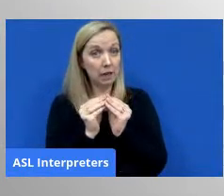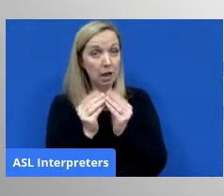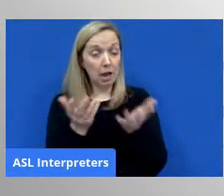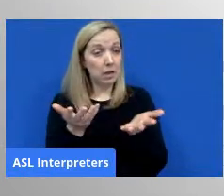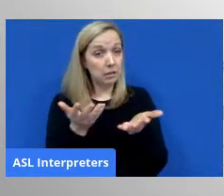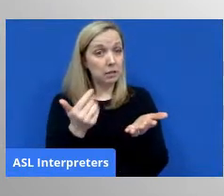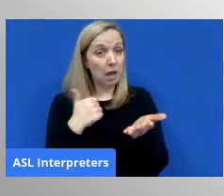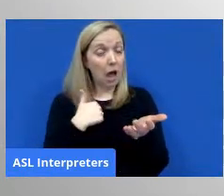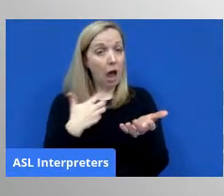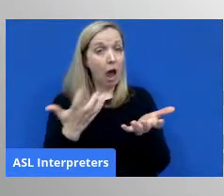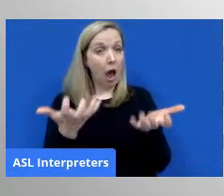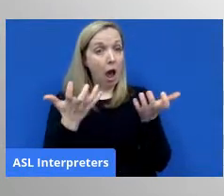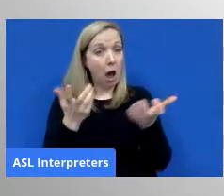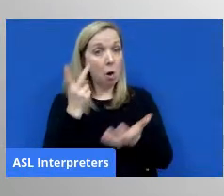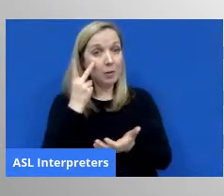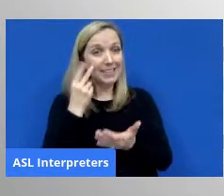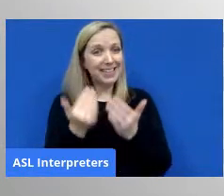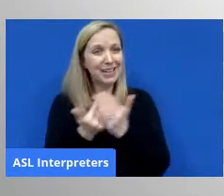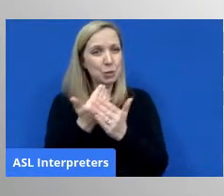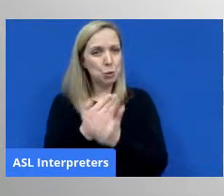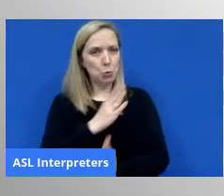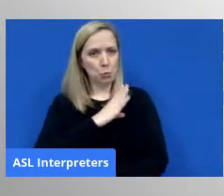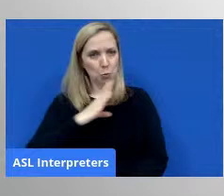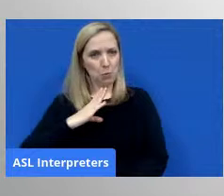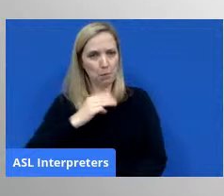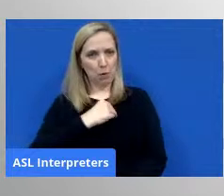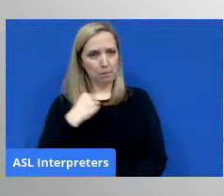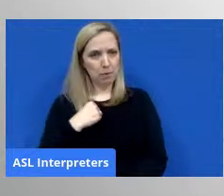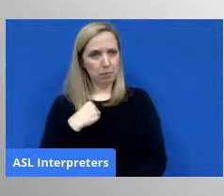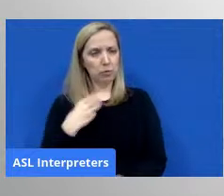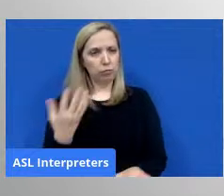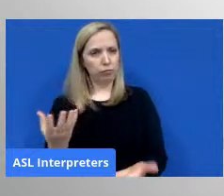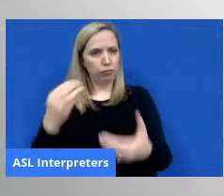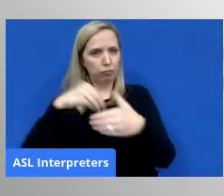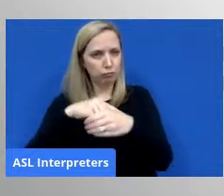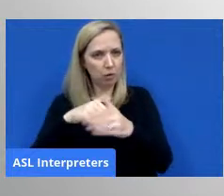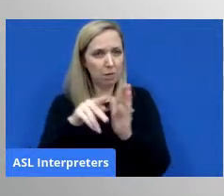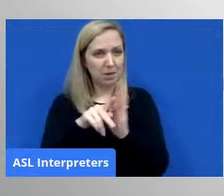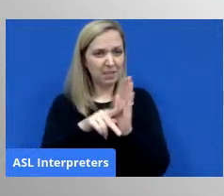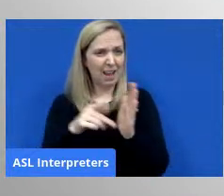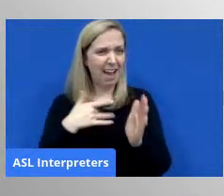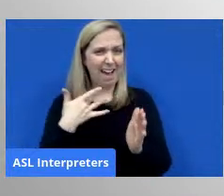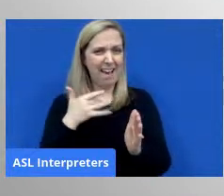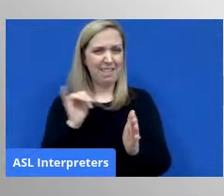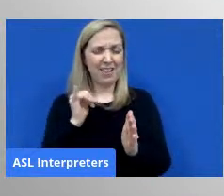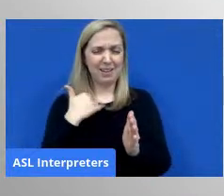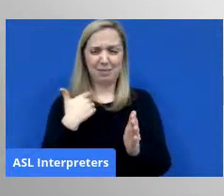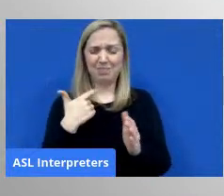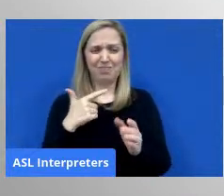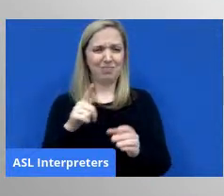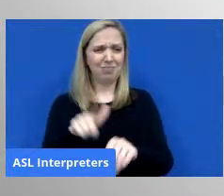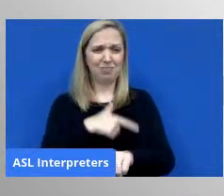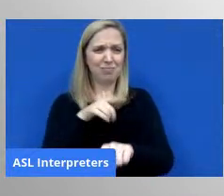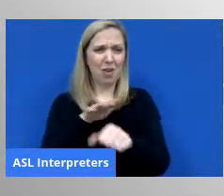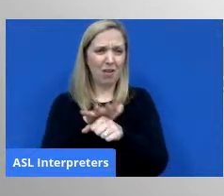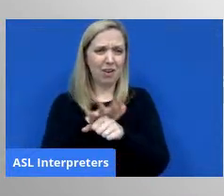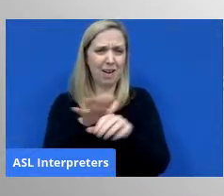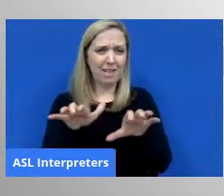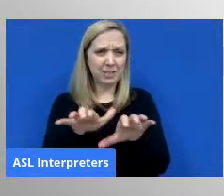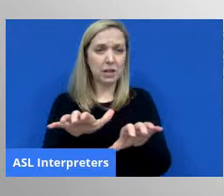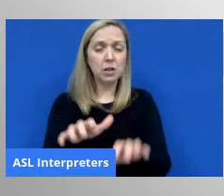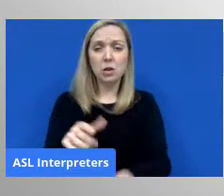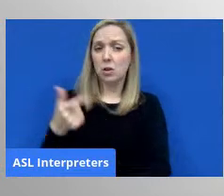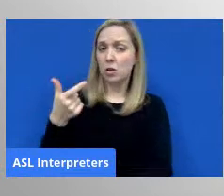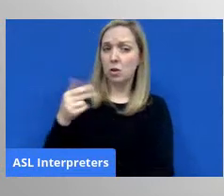I'd just like to see new board members take a crack at it, because I feel like I've done it long enough. Greg, I agree.